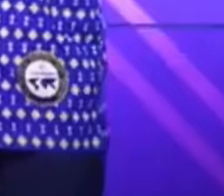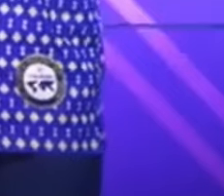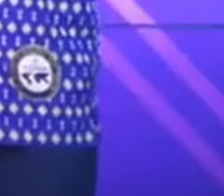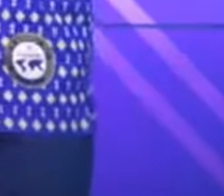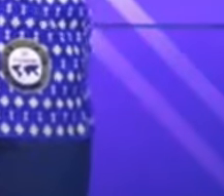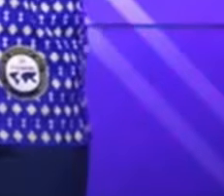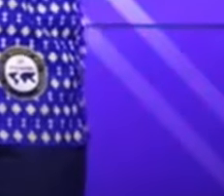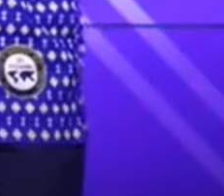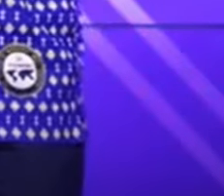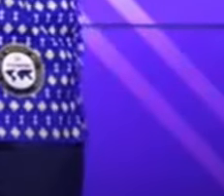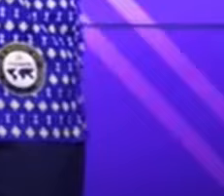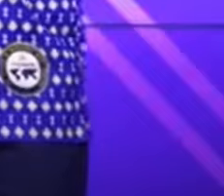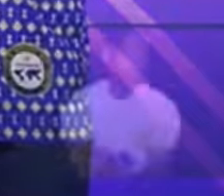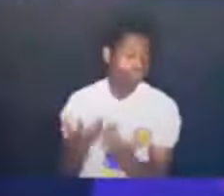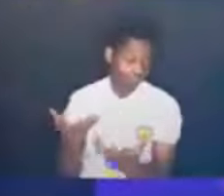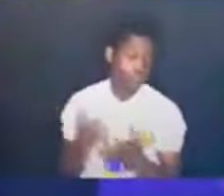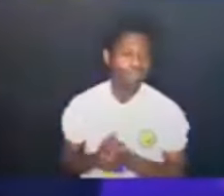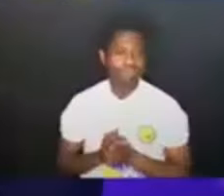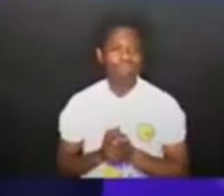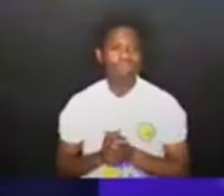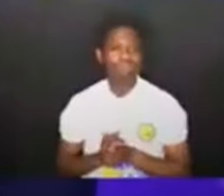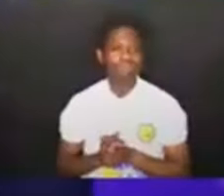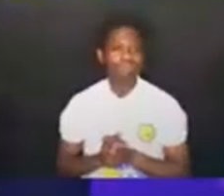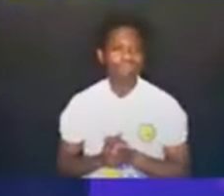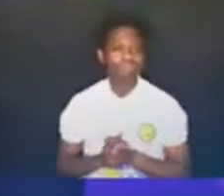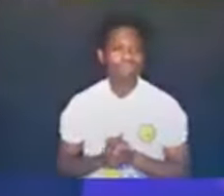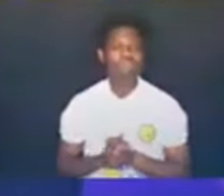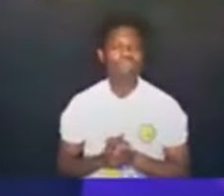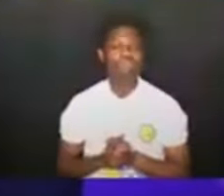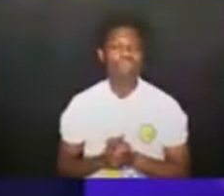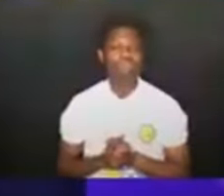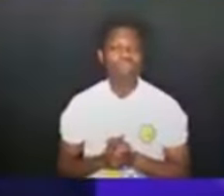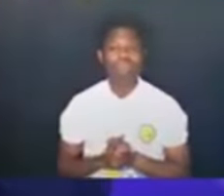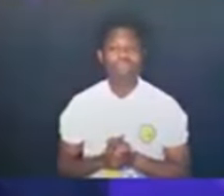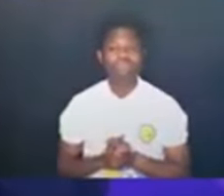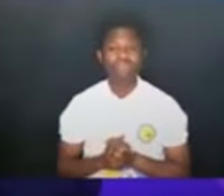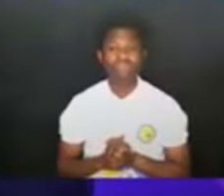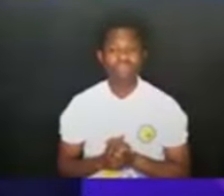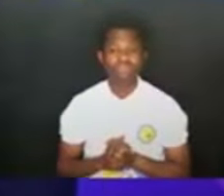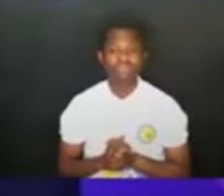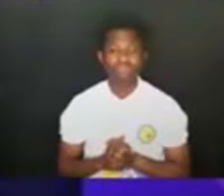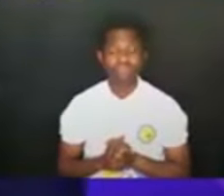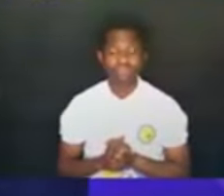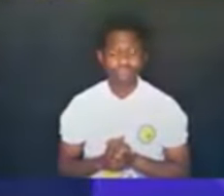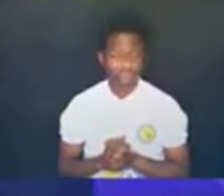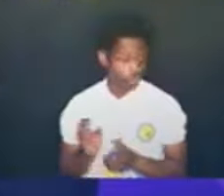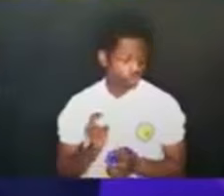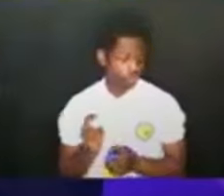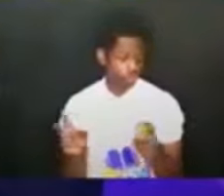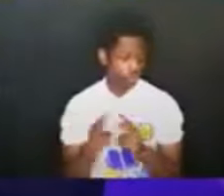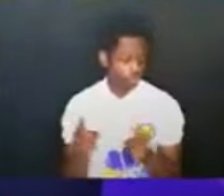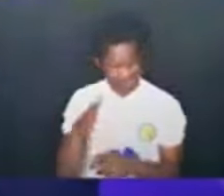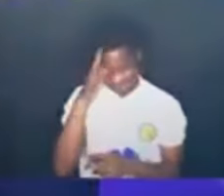pe ohini ana eja obedi wonim na wo aboa won won haumu ani ono akasa nso ni haumu. The father has his own